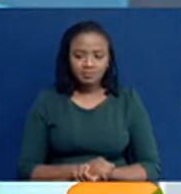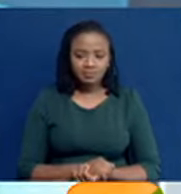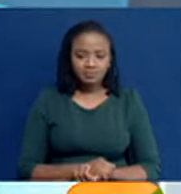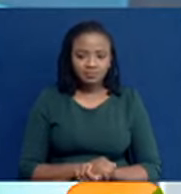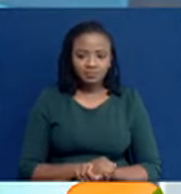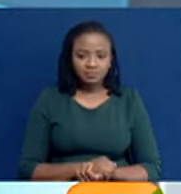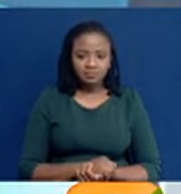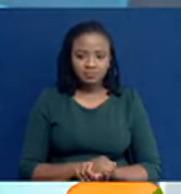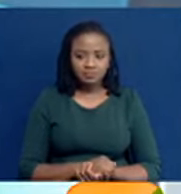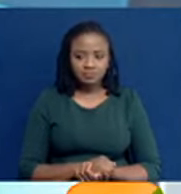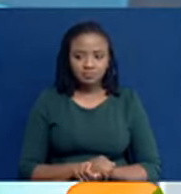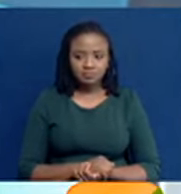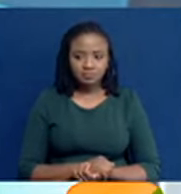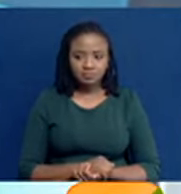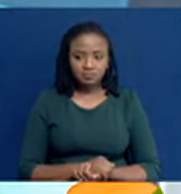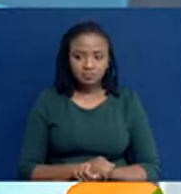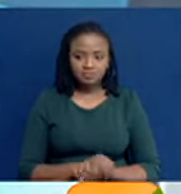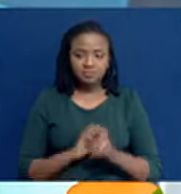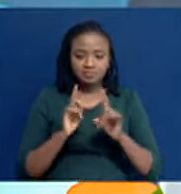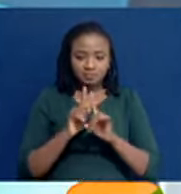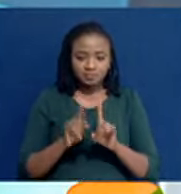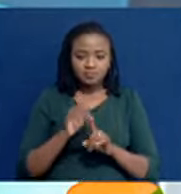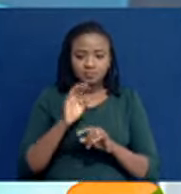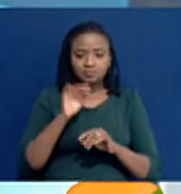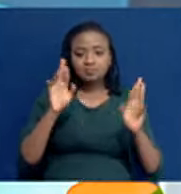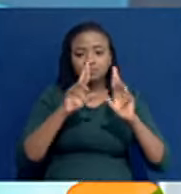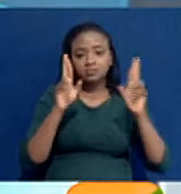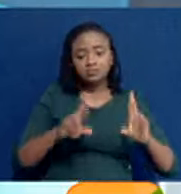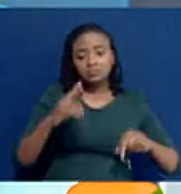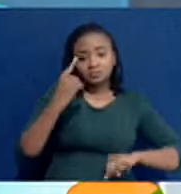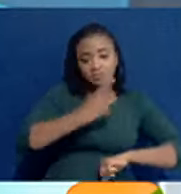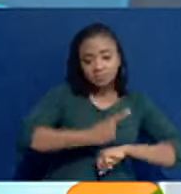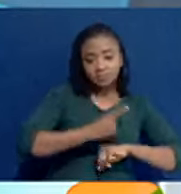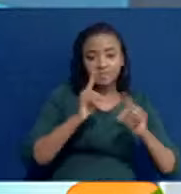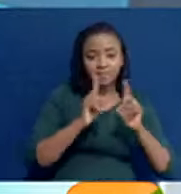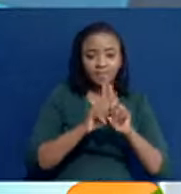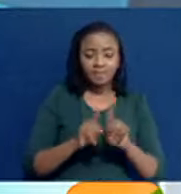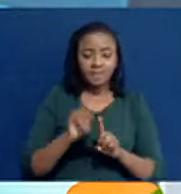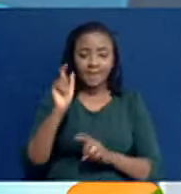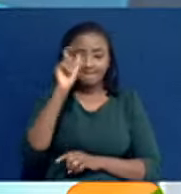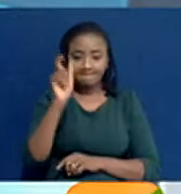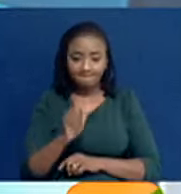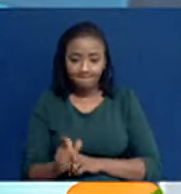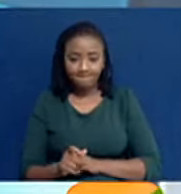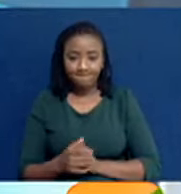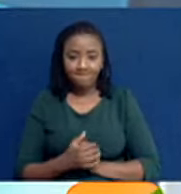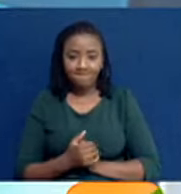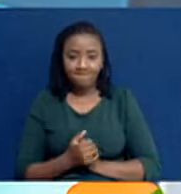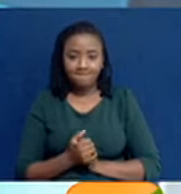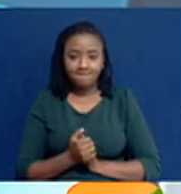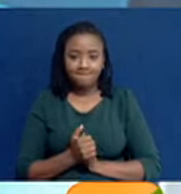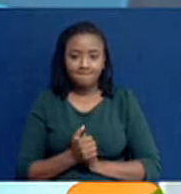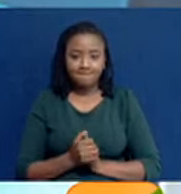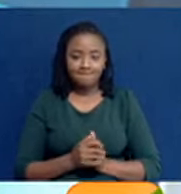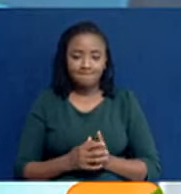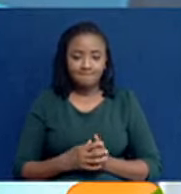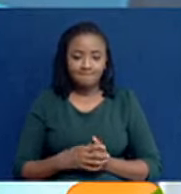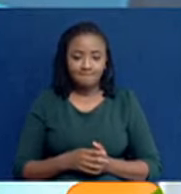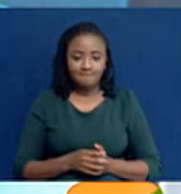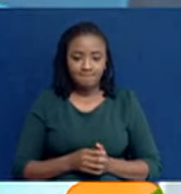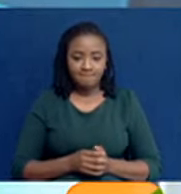work internationally and nationally and regionally with women.